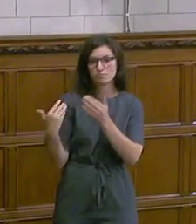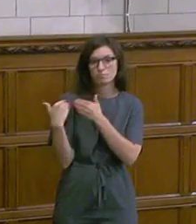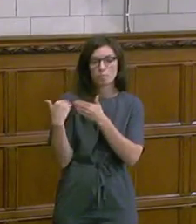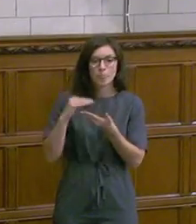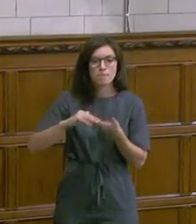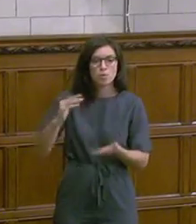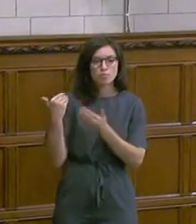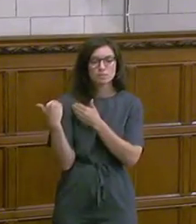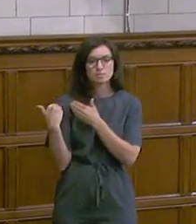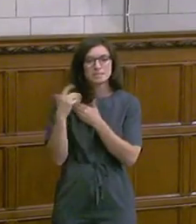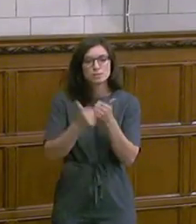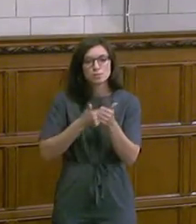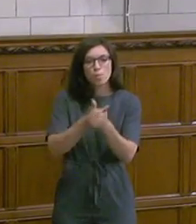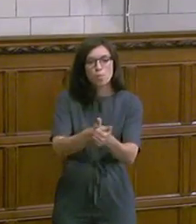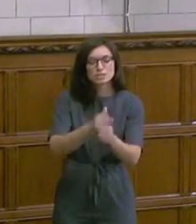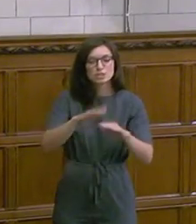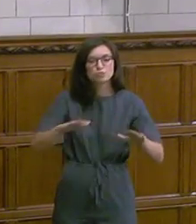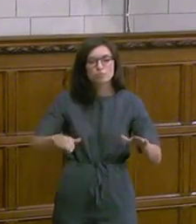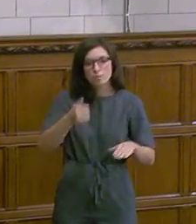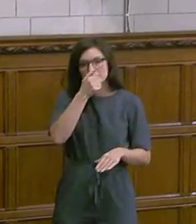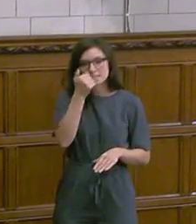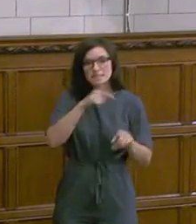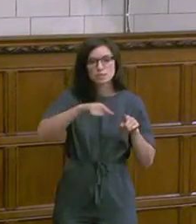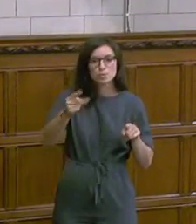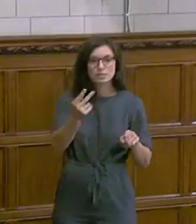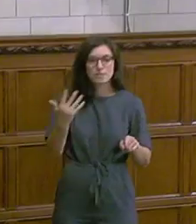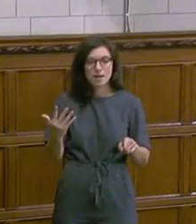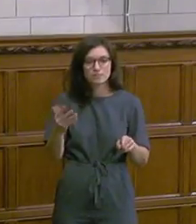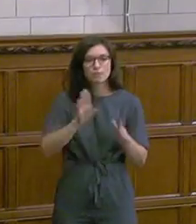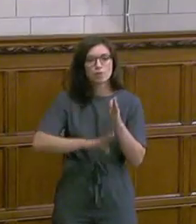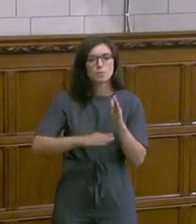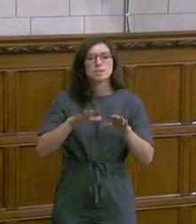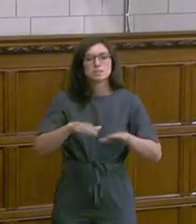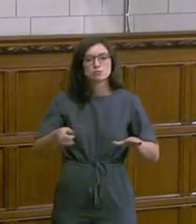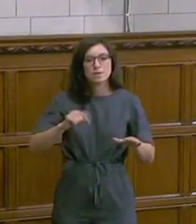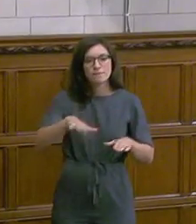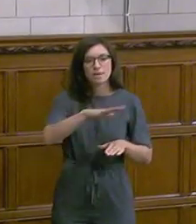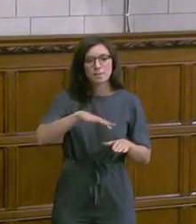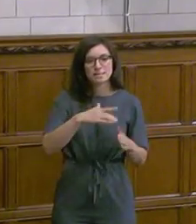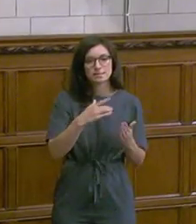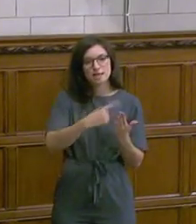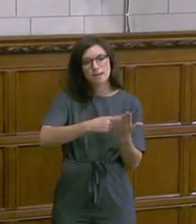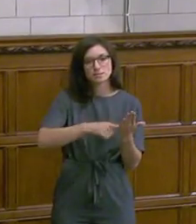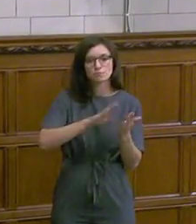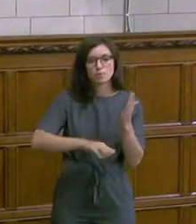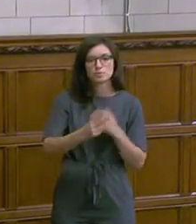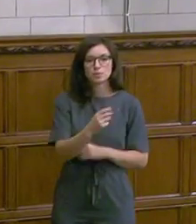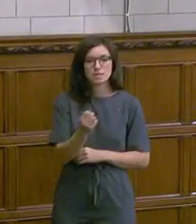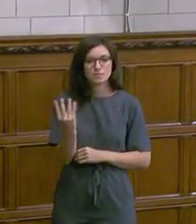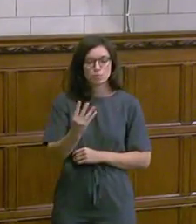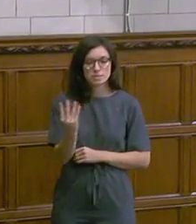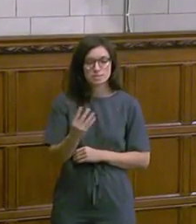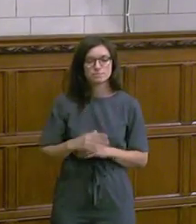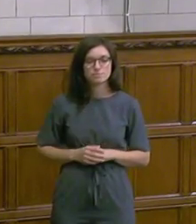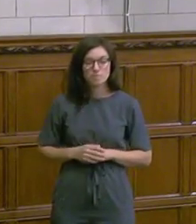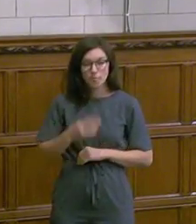and 25, following the SEND reforms introduced through the Children and Families Act of 2014. They have seen